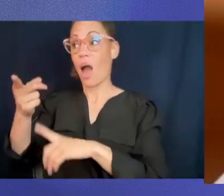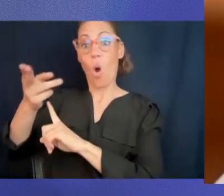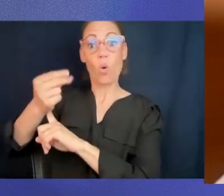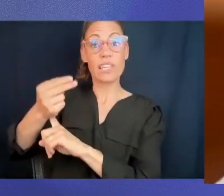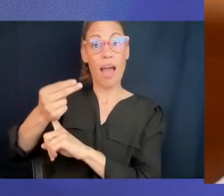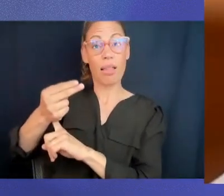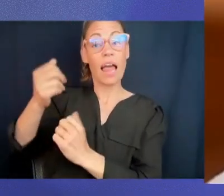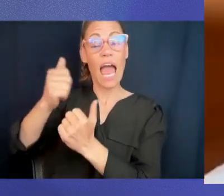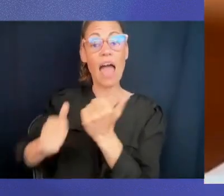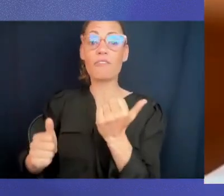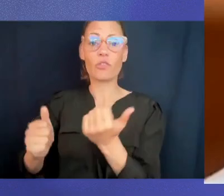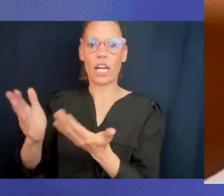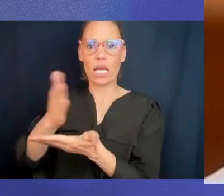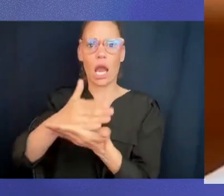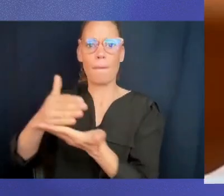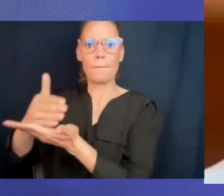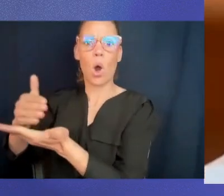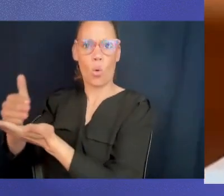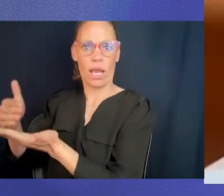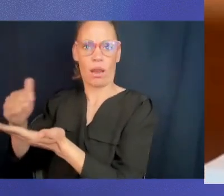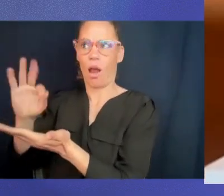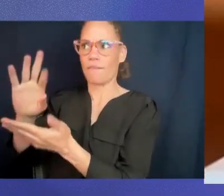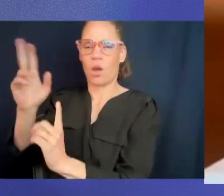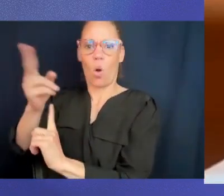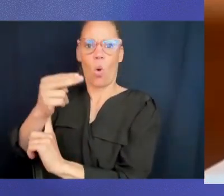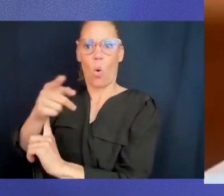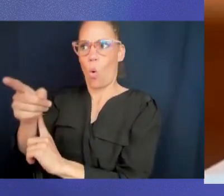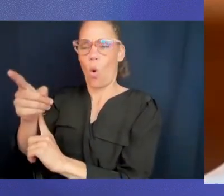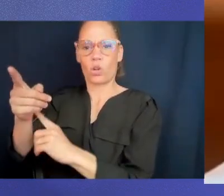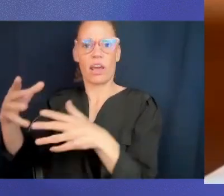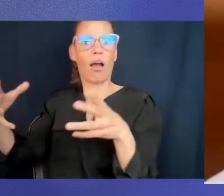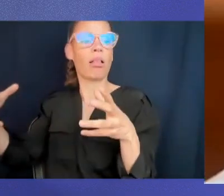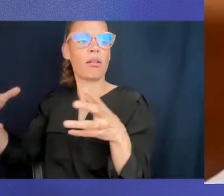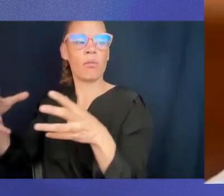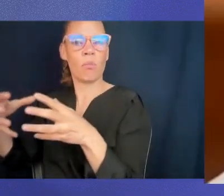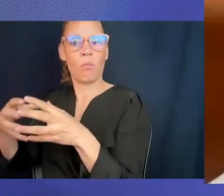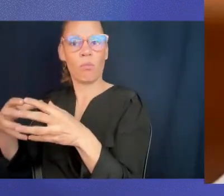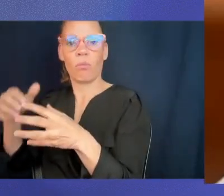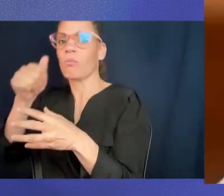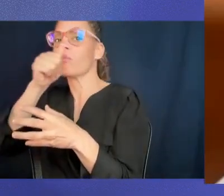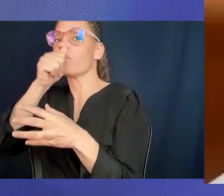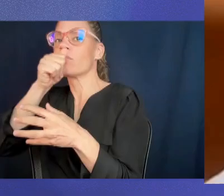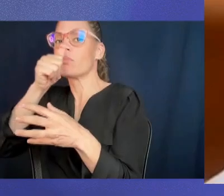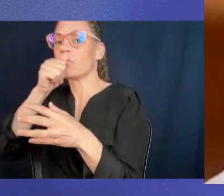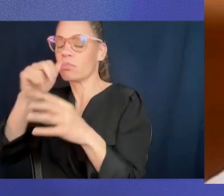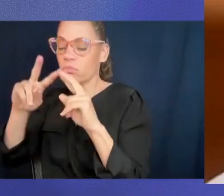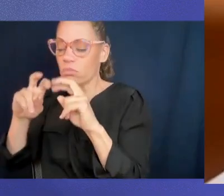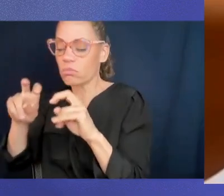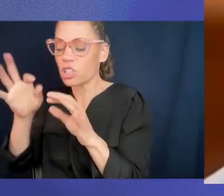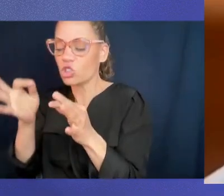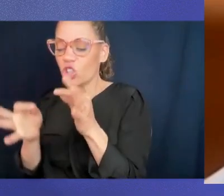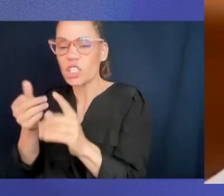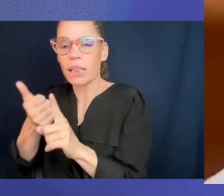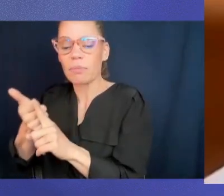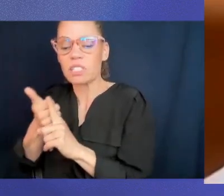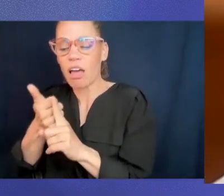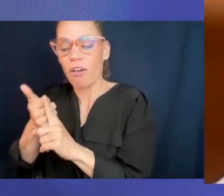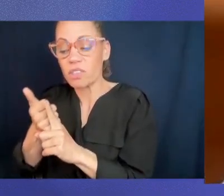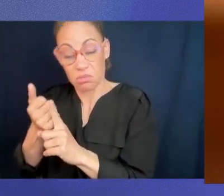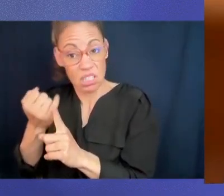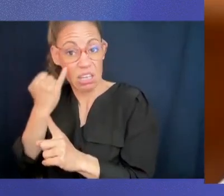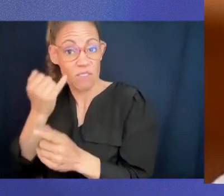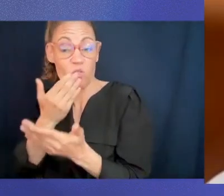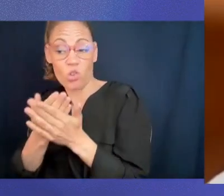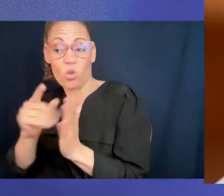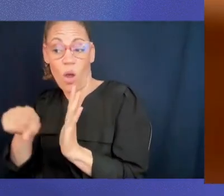hotel were reserving to themselves the right to judge the quality of the way they were serving. This is how you have to dress. This is how you have